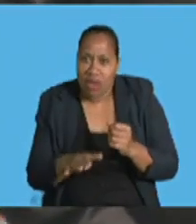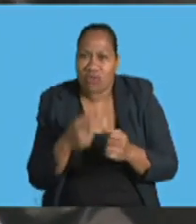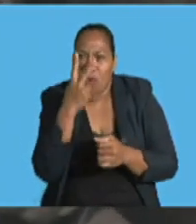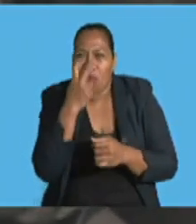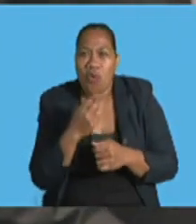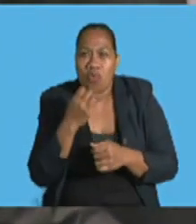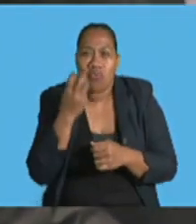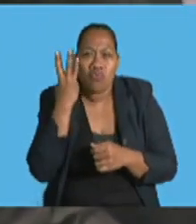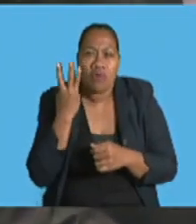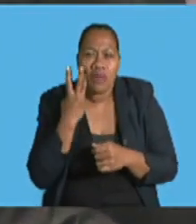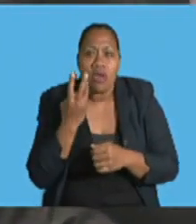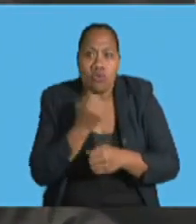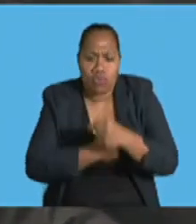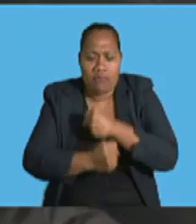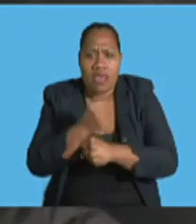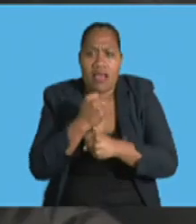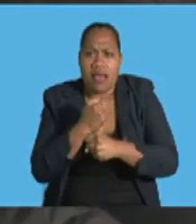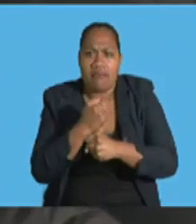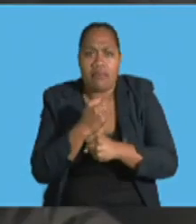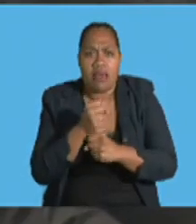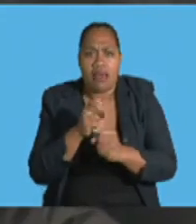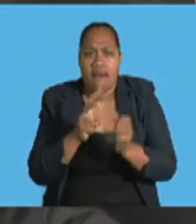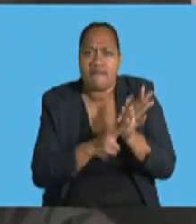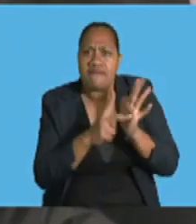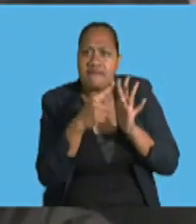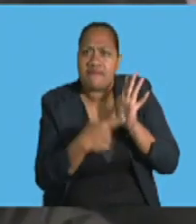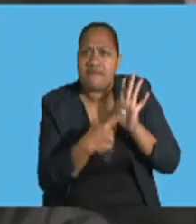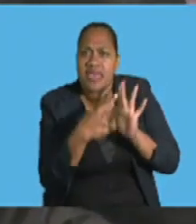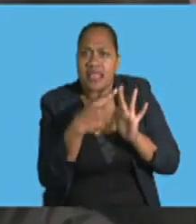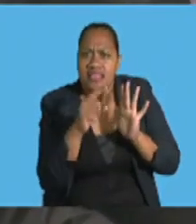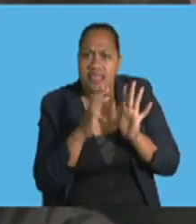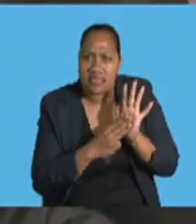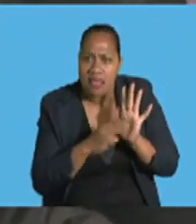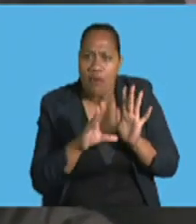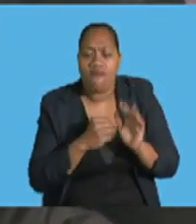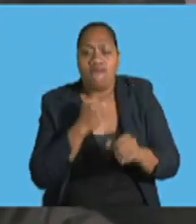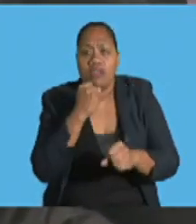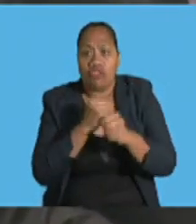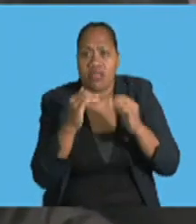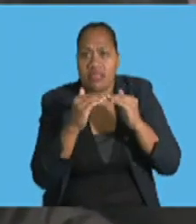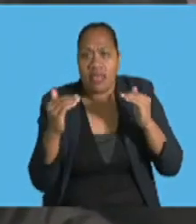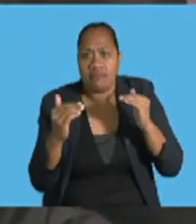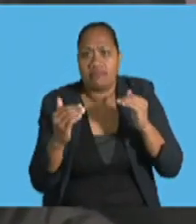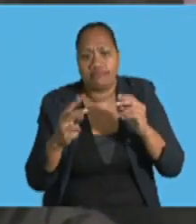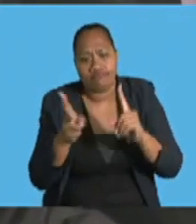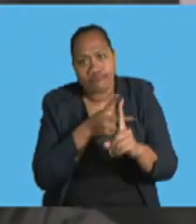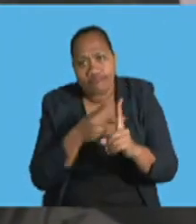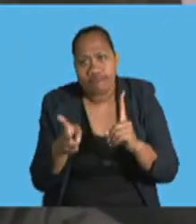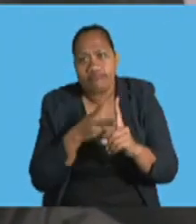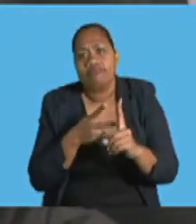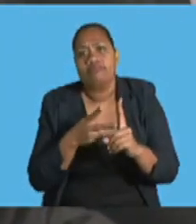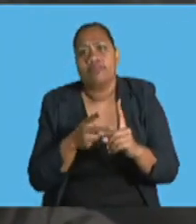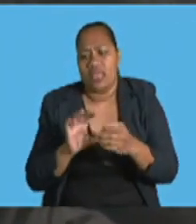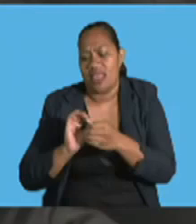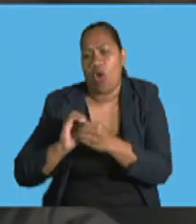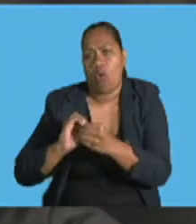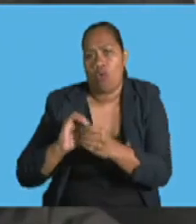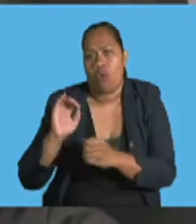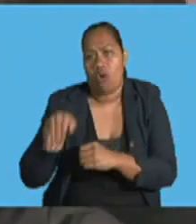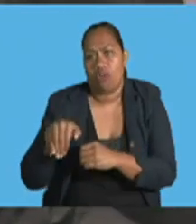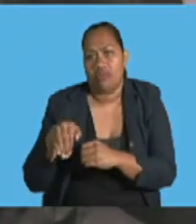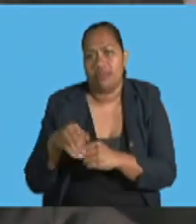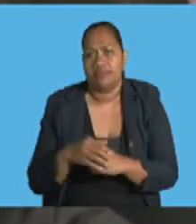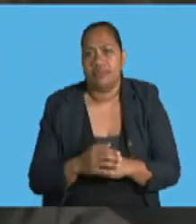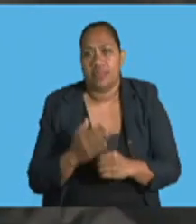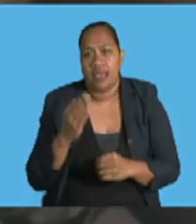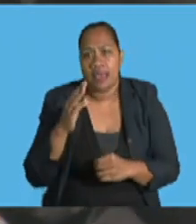of gender-based violence in their own homes? Mr. Speaker, sir, this is why the